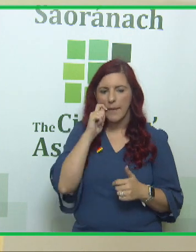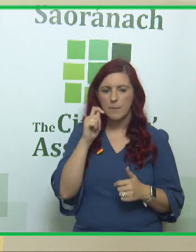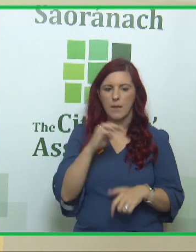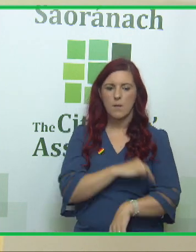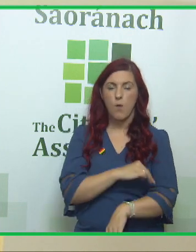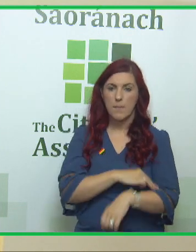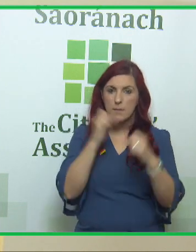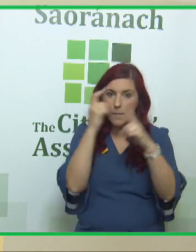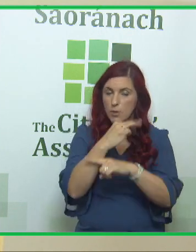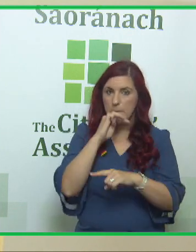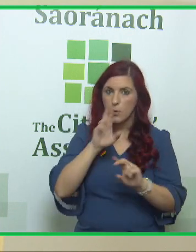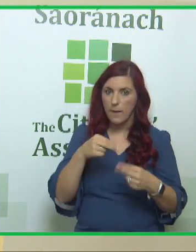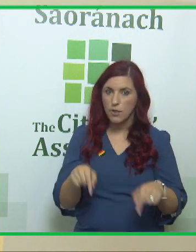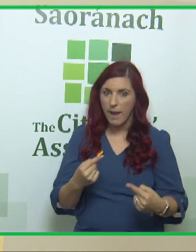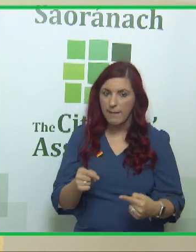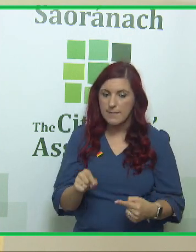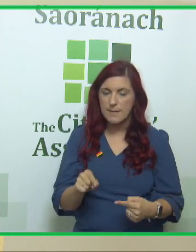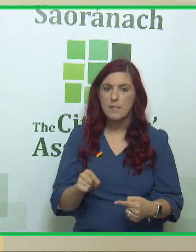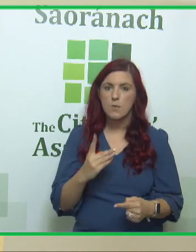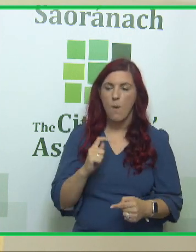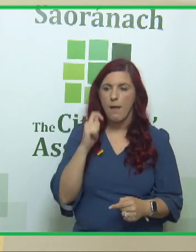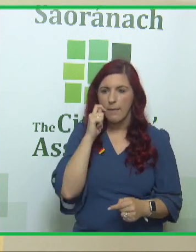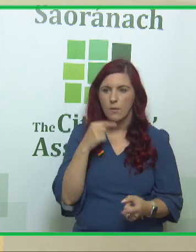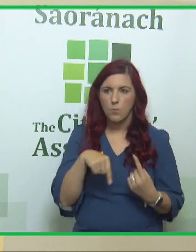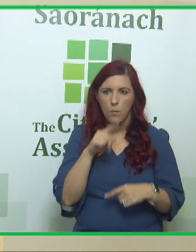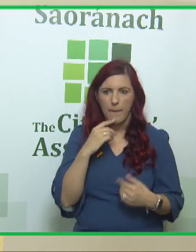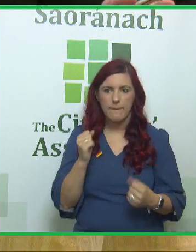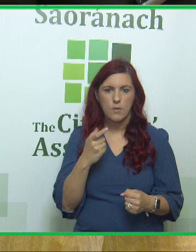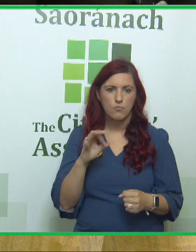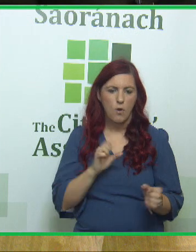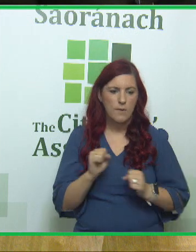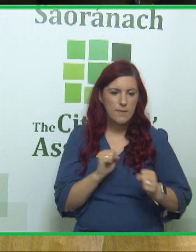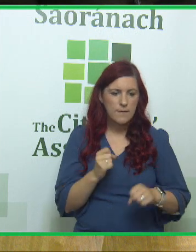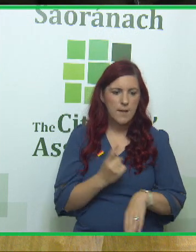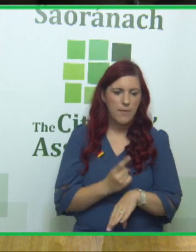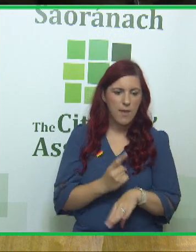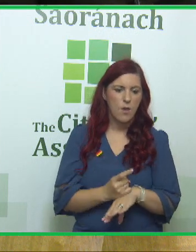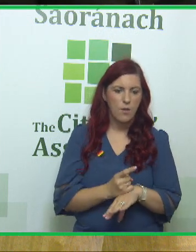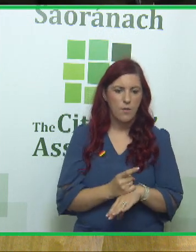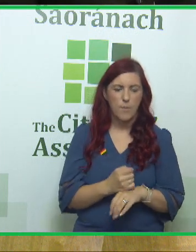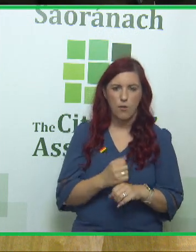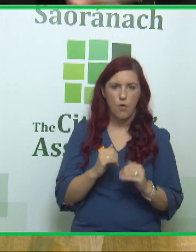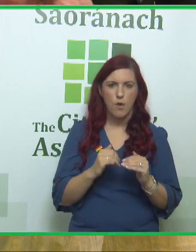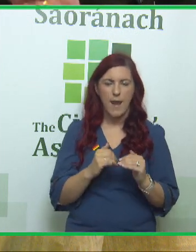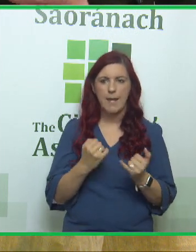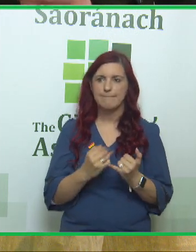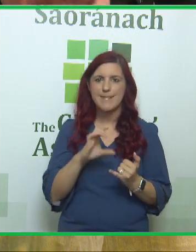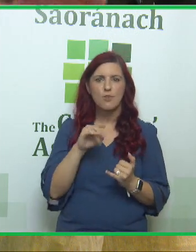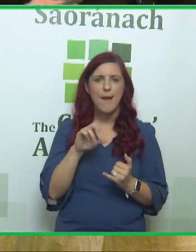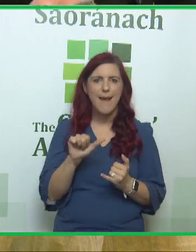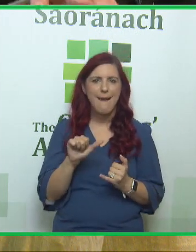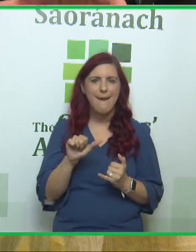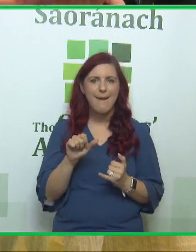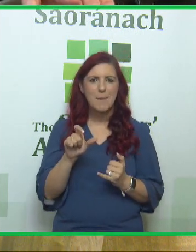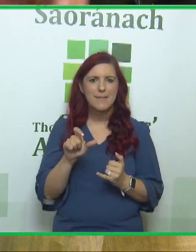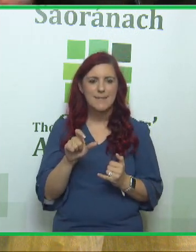it can't be tackled effectively. And I think we have the drug services are kind of the Cinderella services. So there